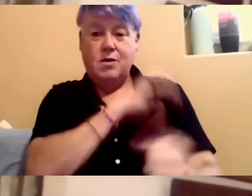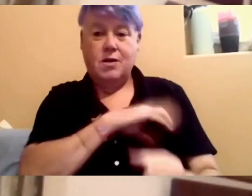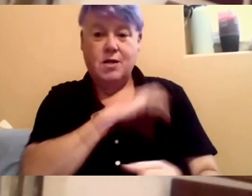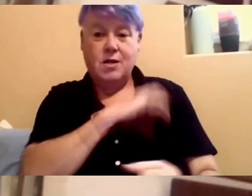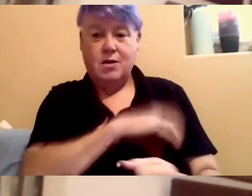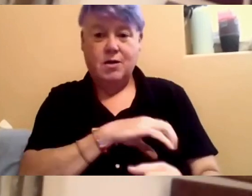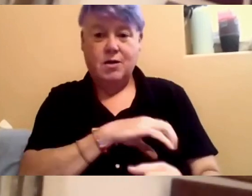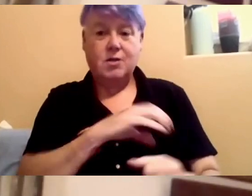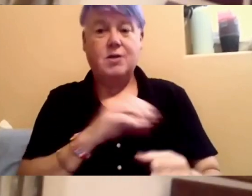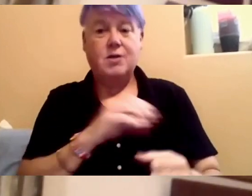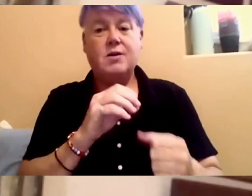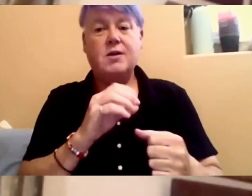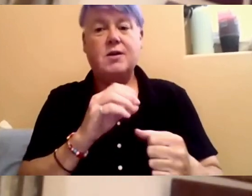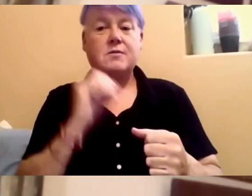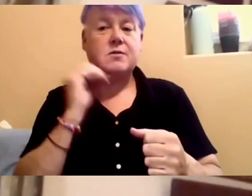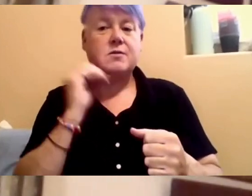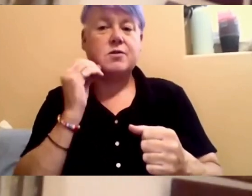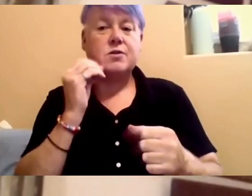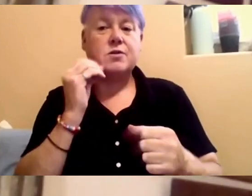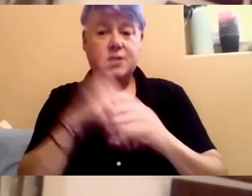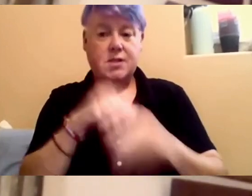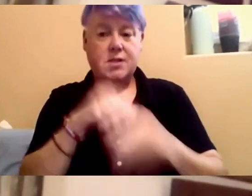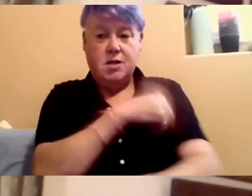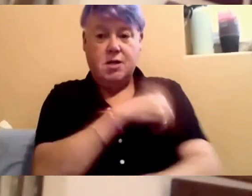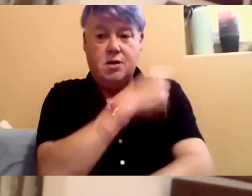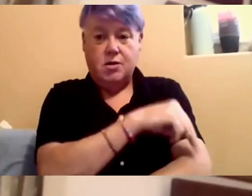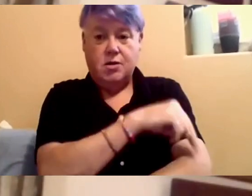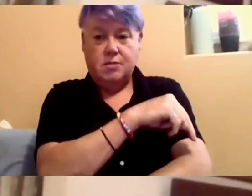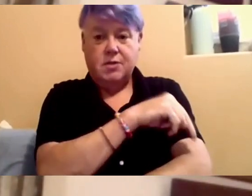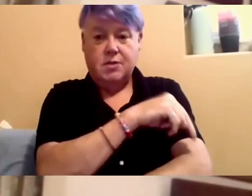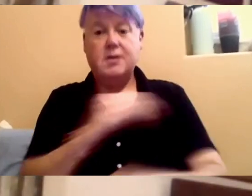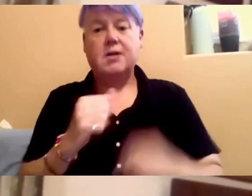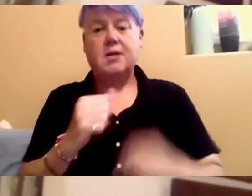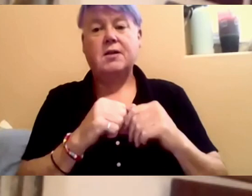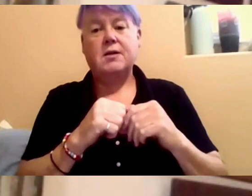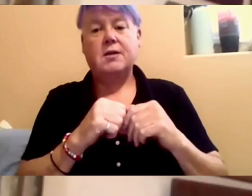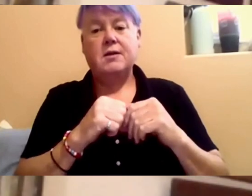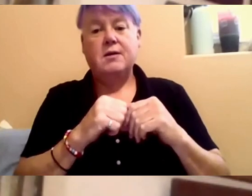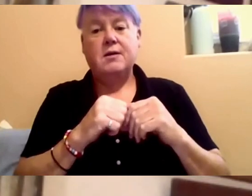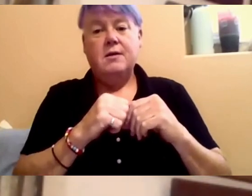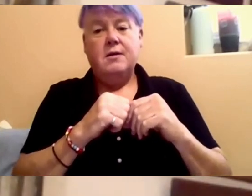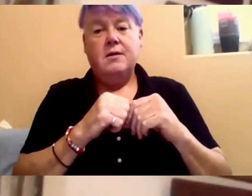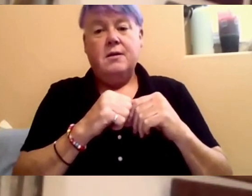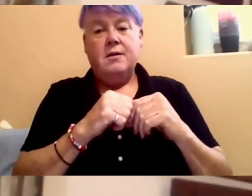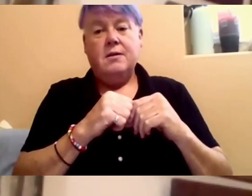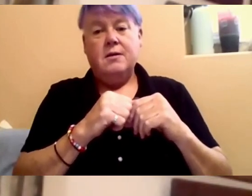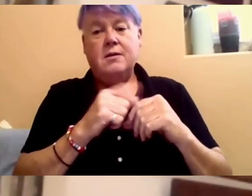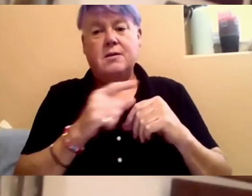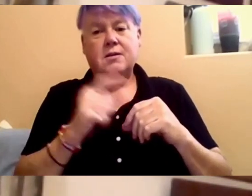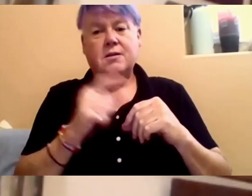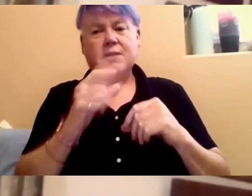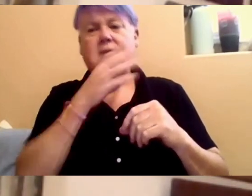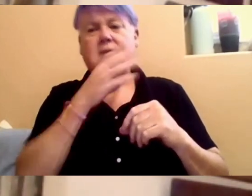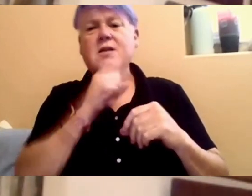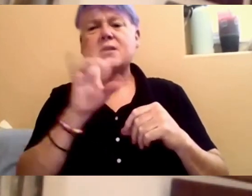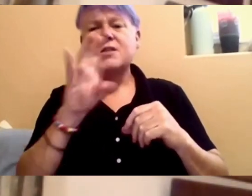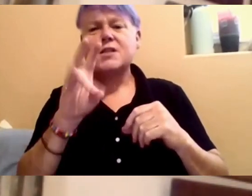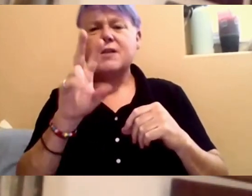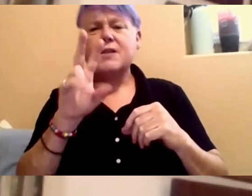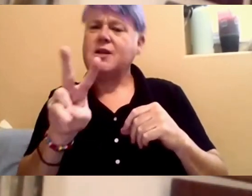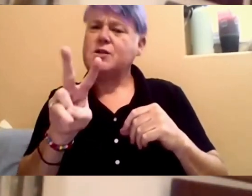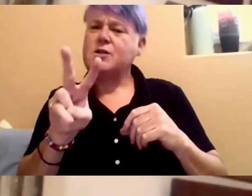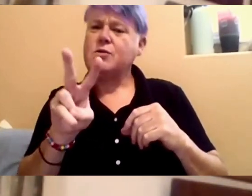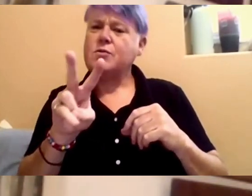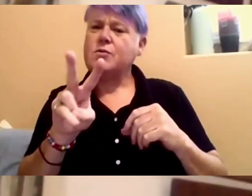Orchard. She is in hospital. She is, I think, 72, which is